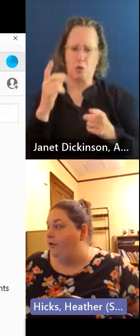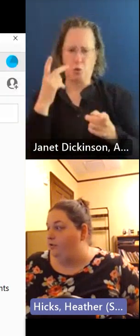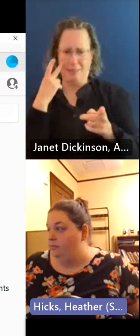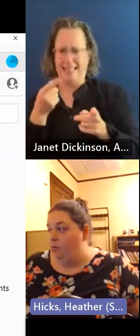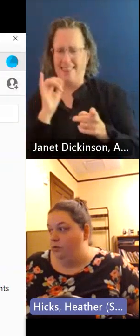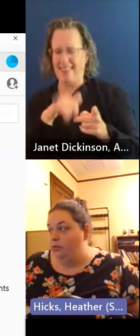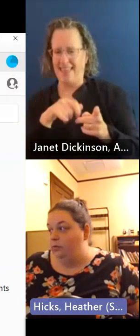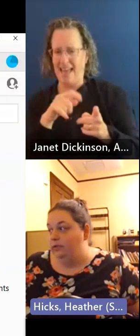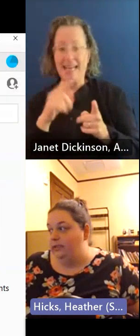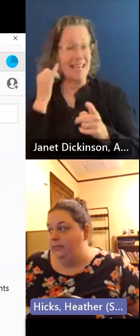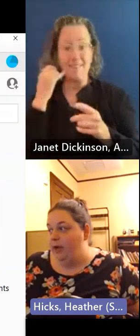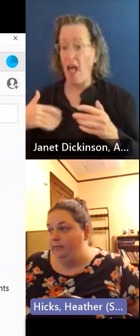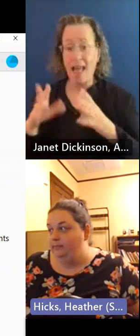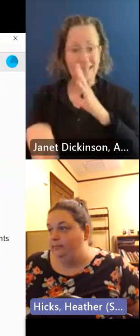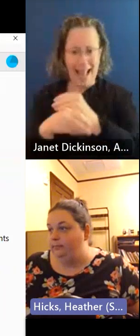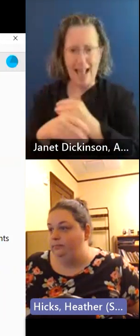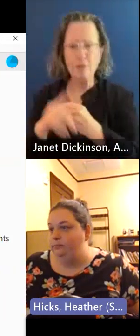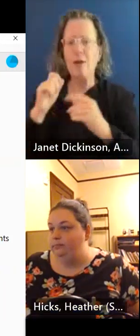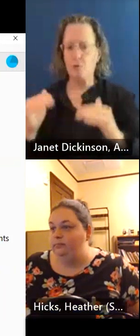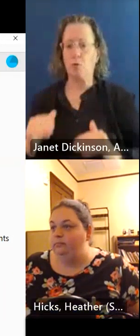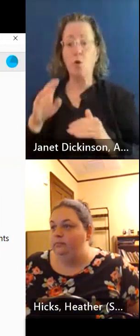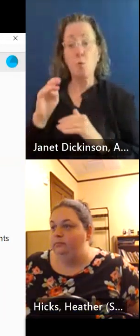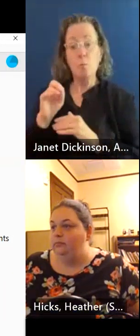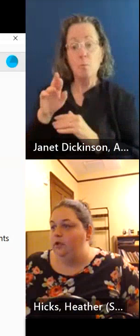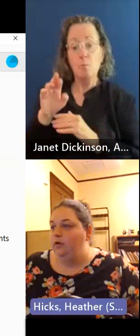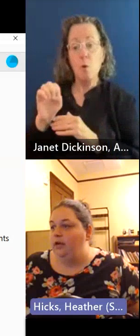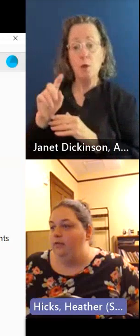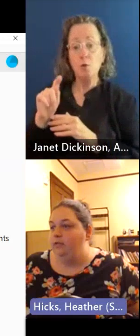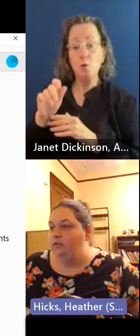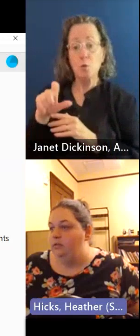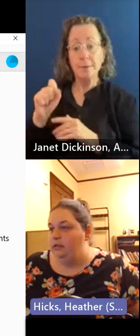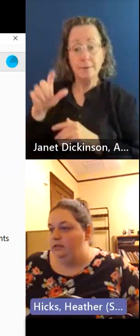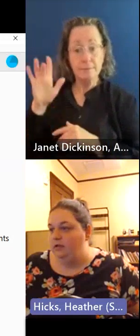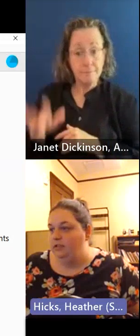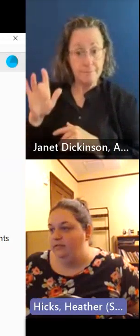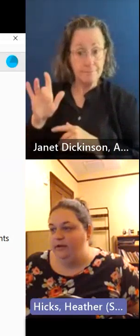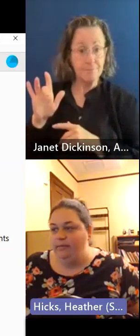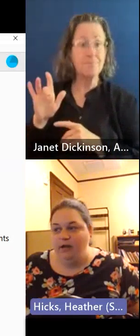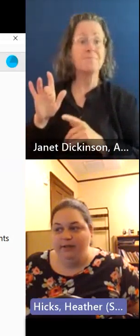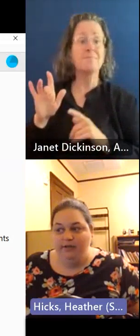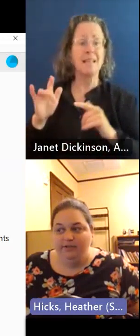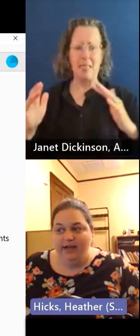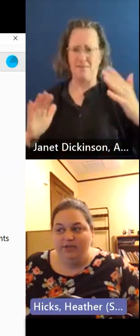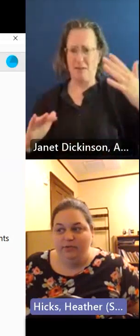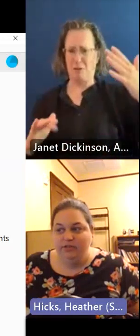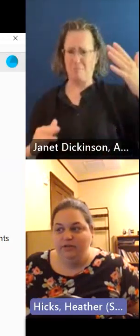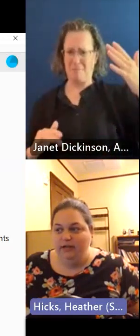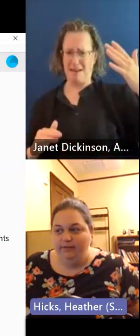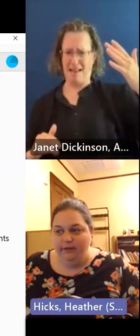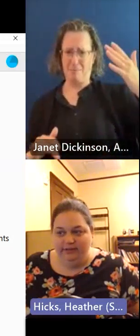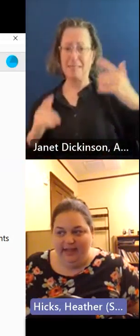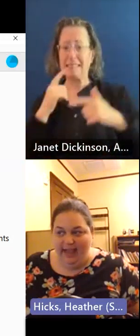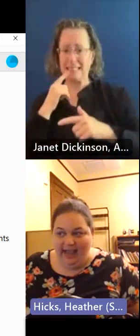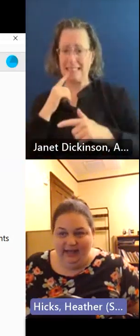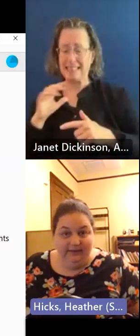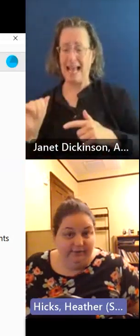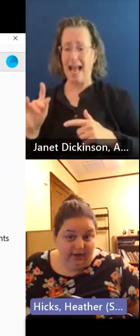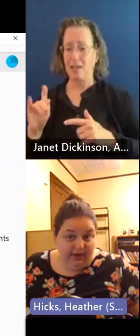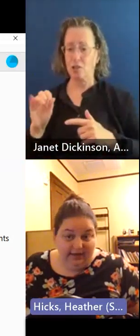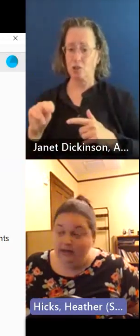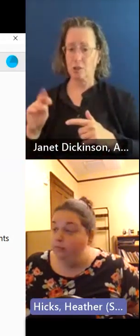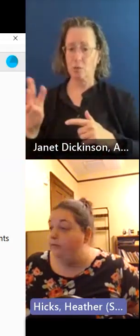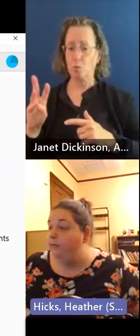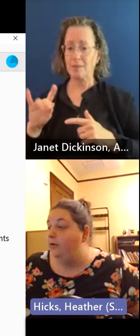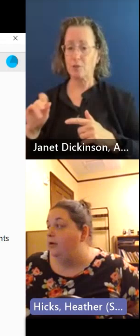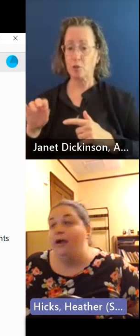you'll have to go to more tools at the bottom. Go down, it's almost at the very bottom, and there's action wizard, and it'll say add if